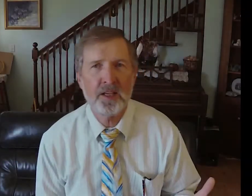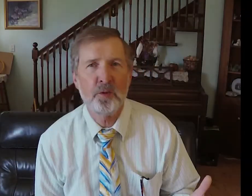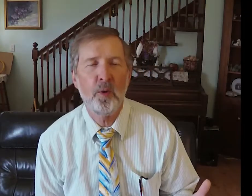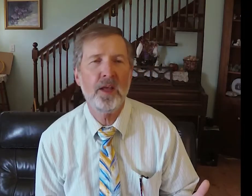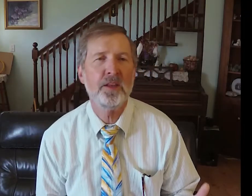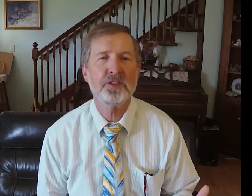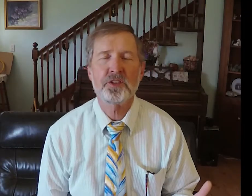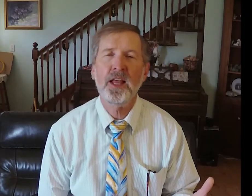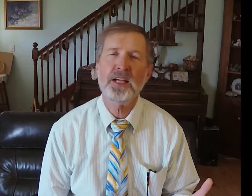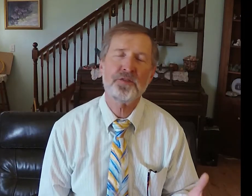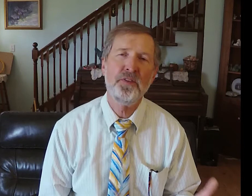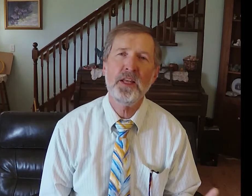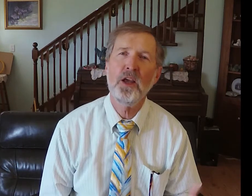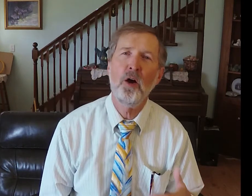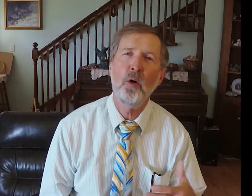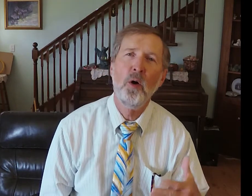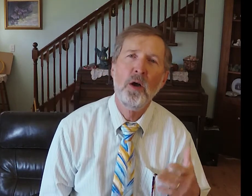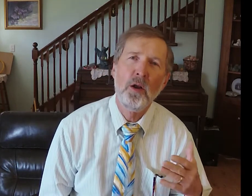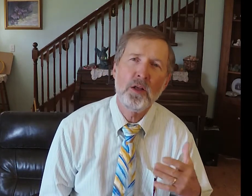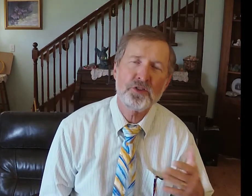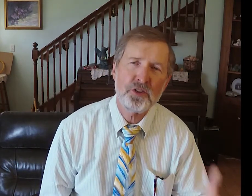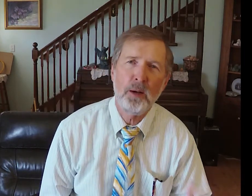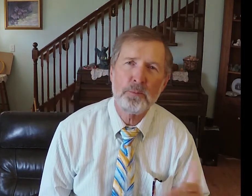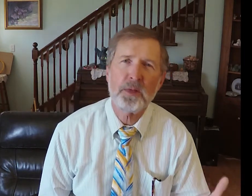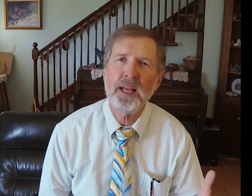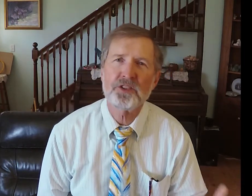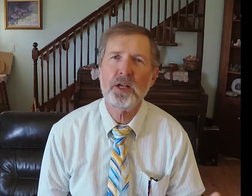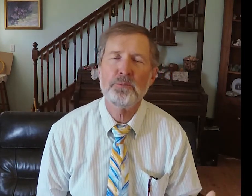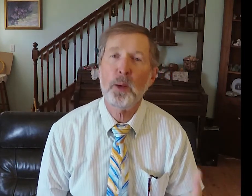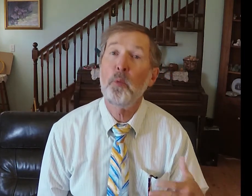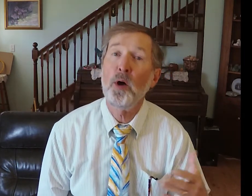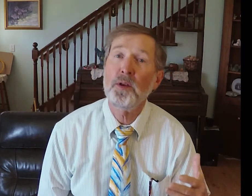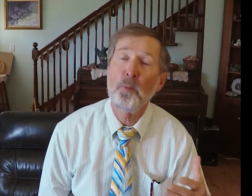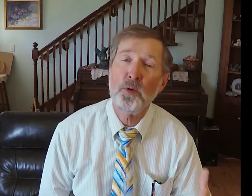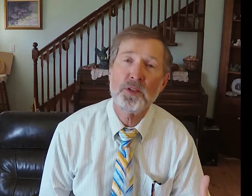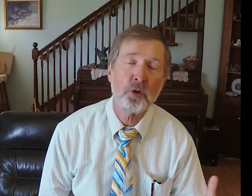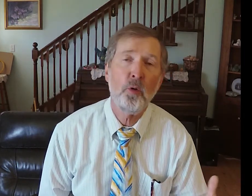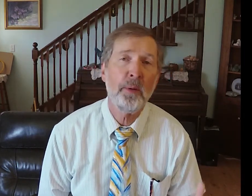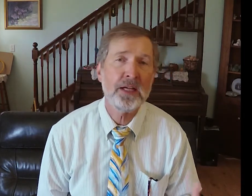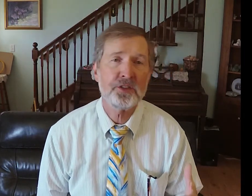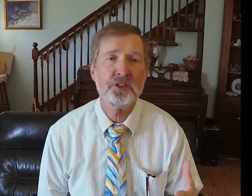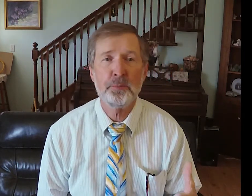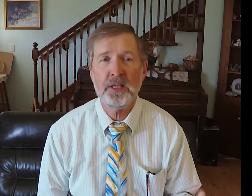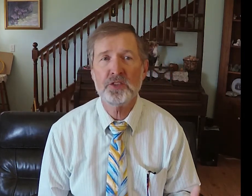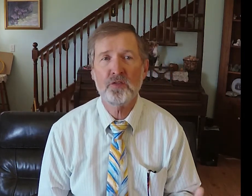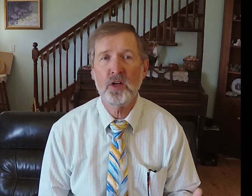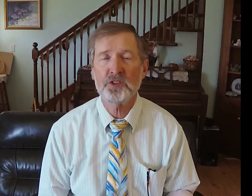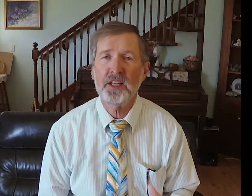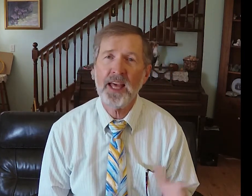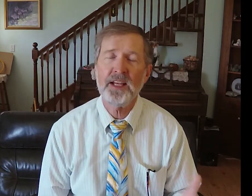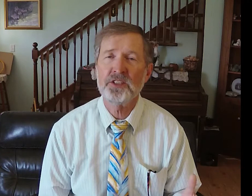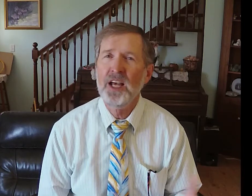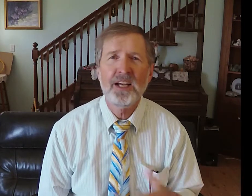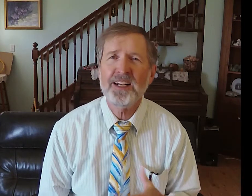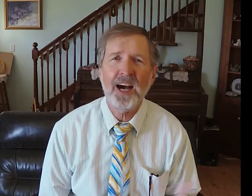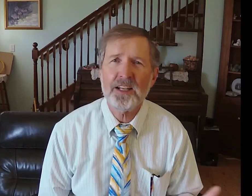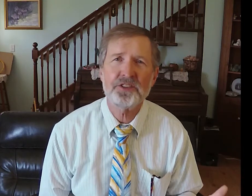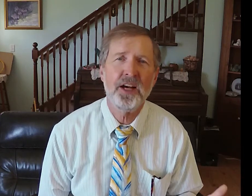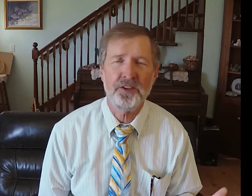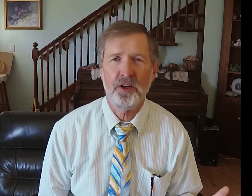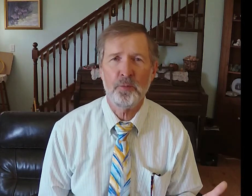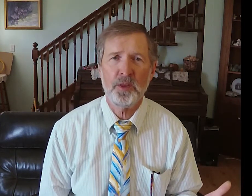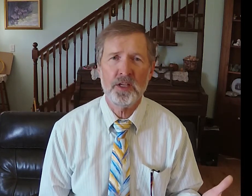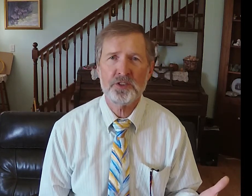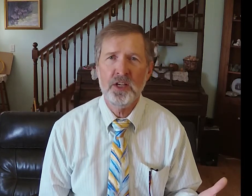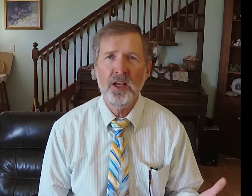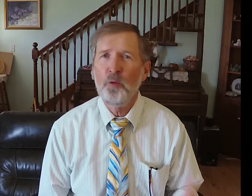I like the way this last video sums up what this whole passage means for us, and that is, God is